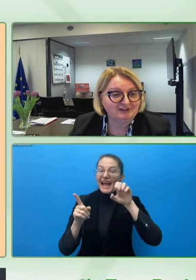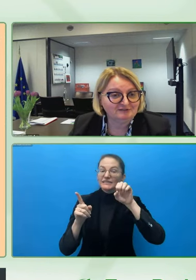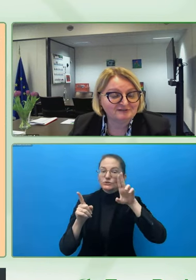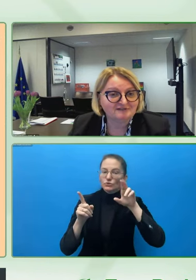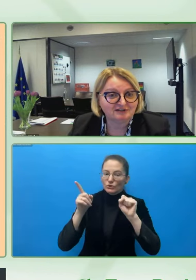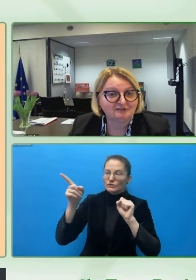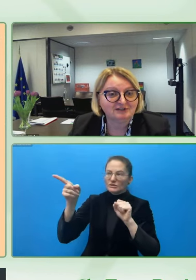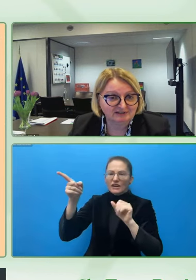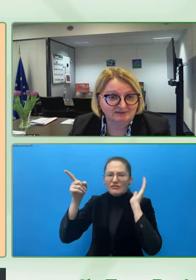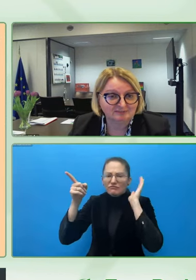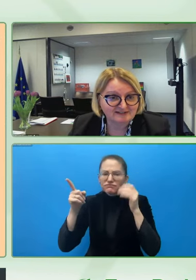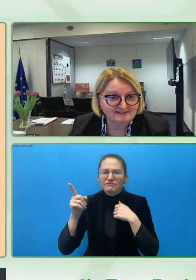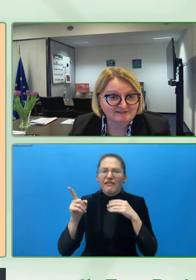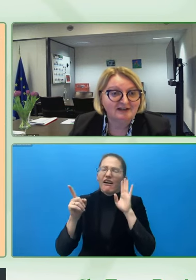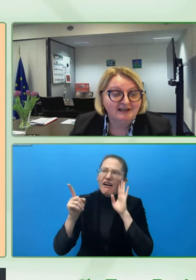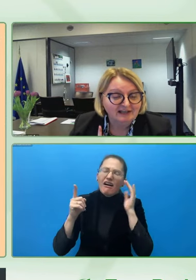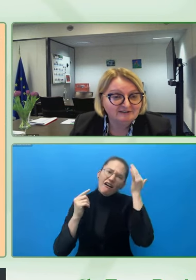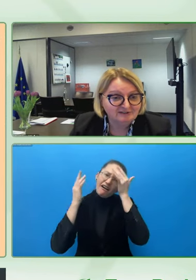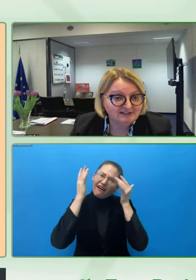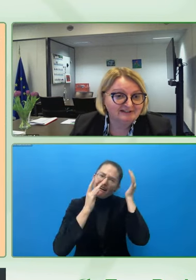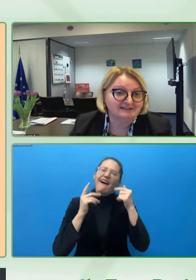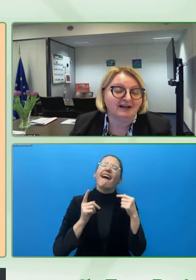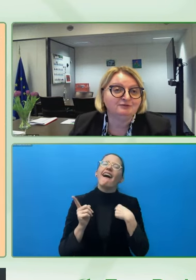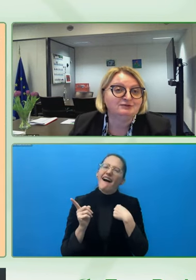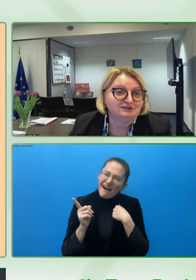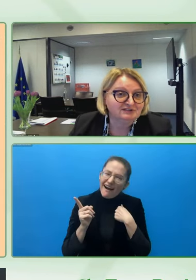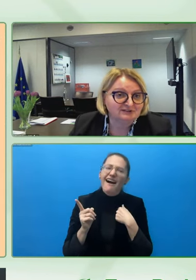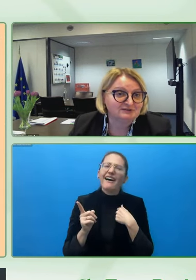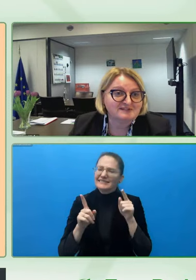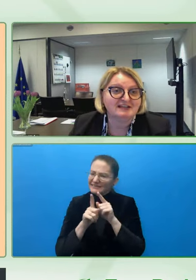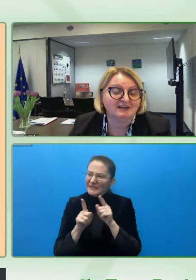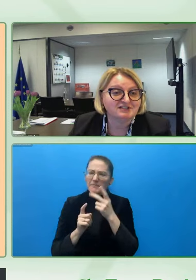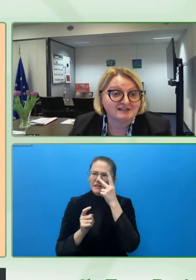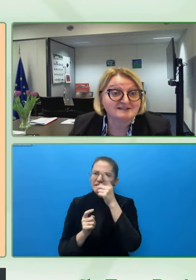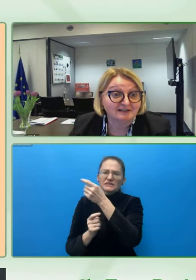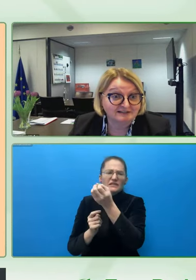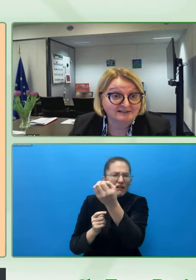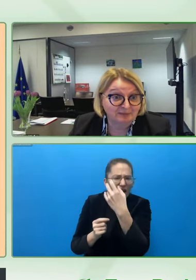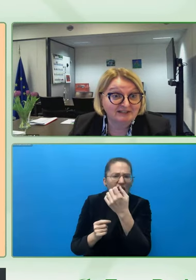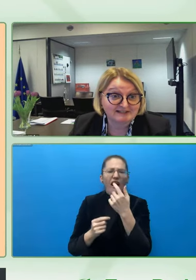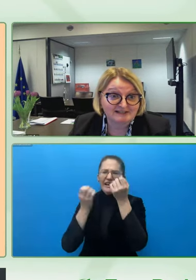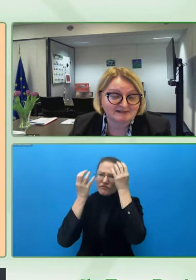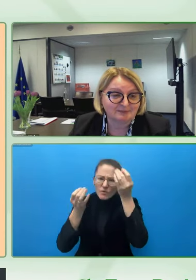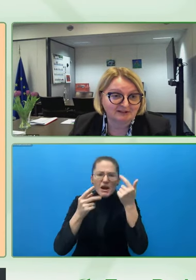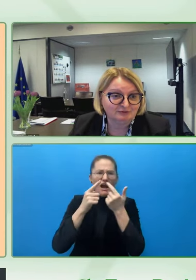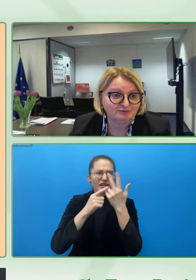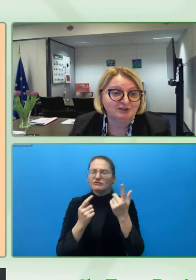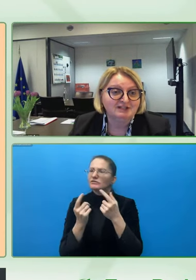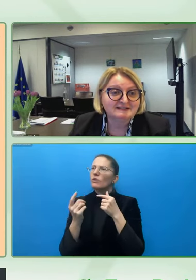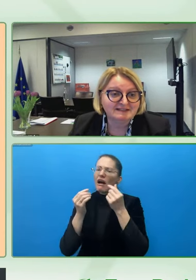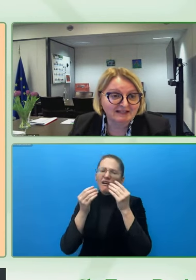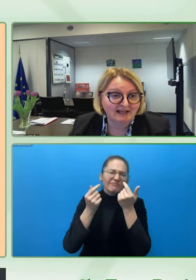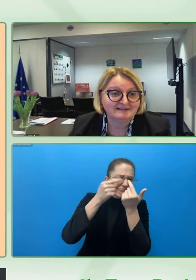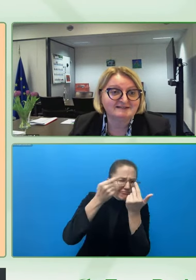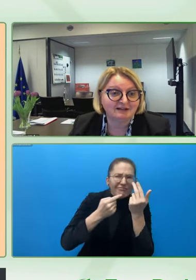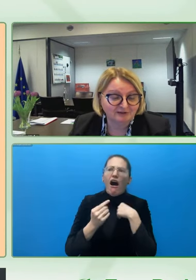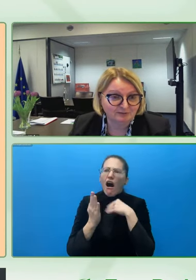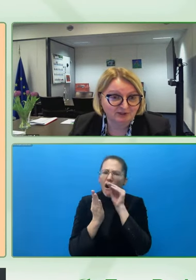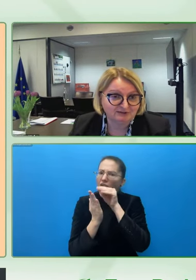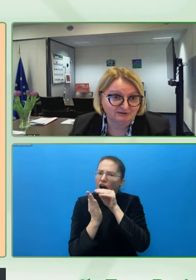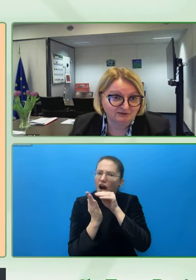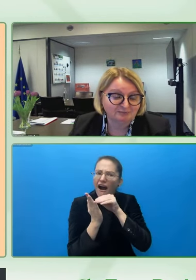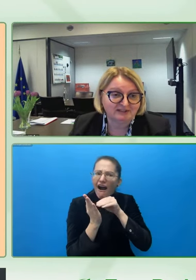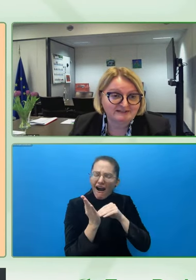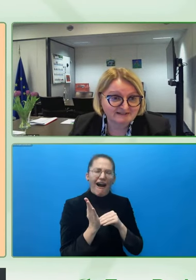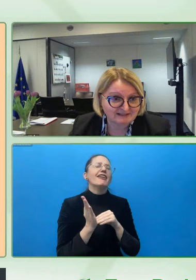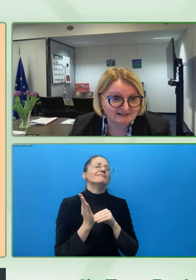some figures which are really impressive. And we, I would not dare to say, have just started, but AccessibleEU still has a long